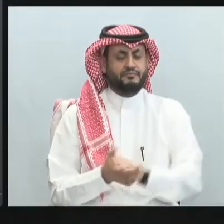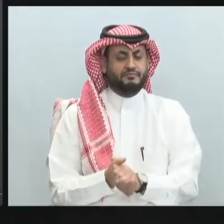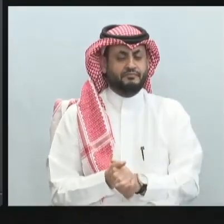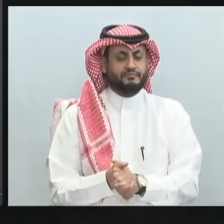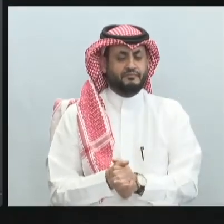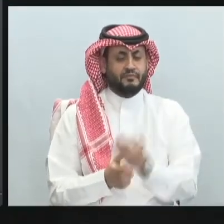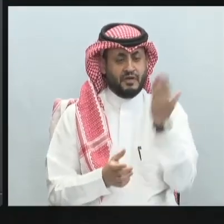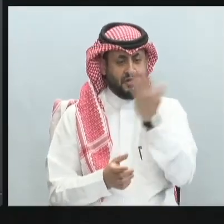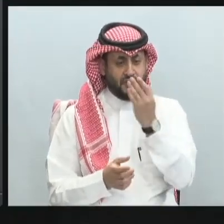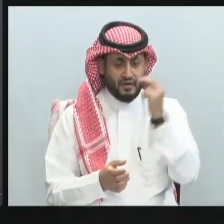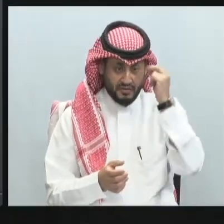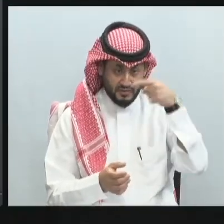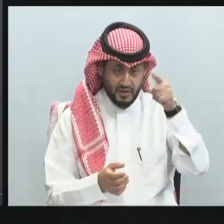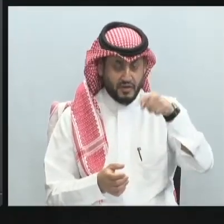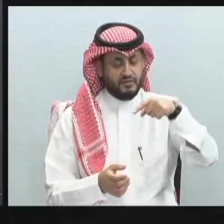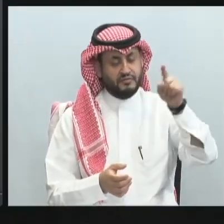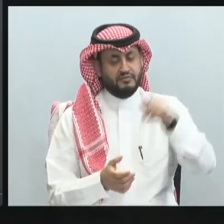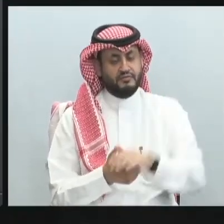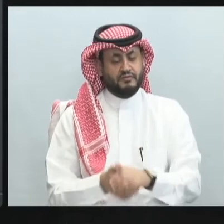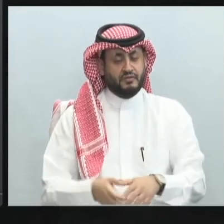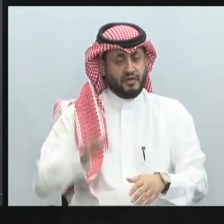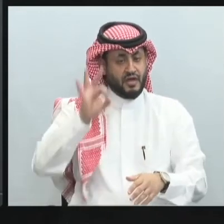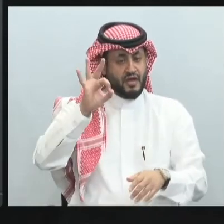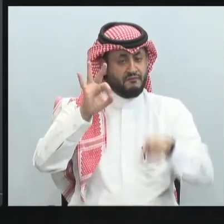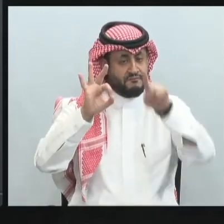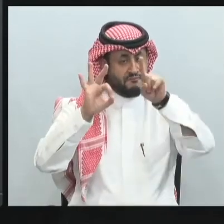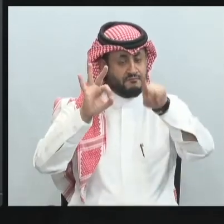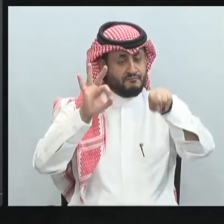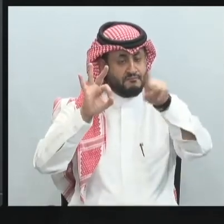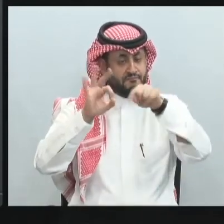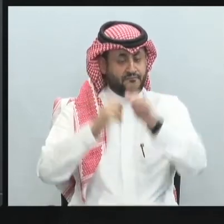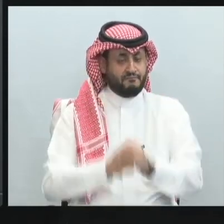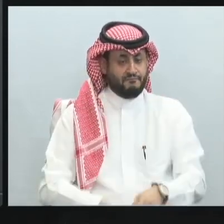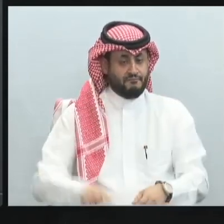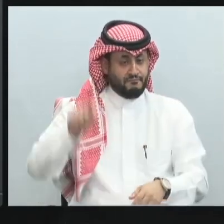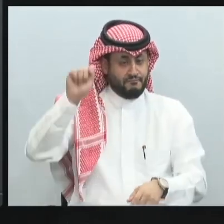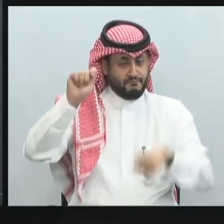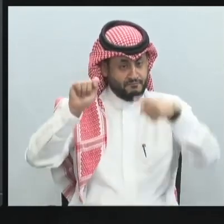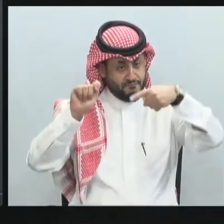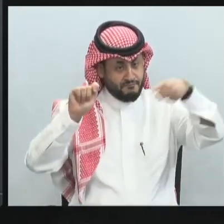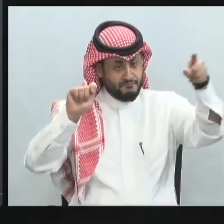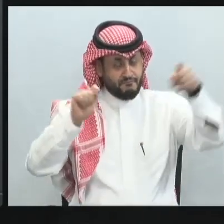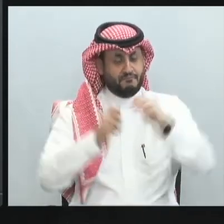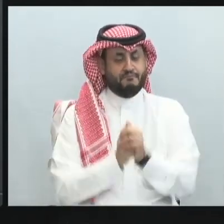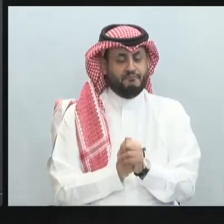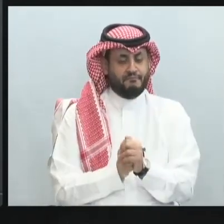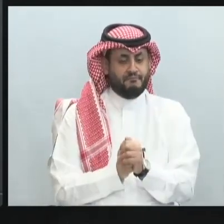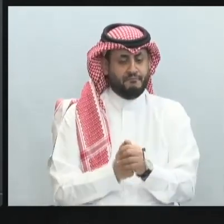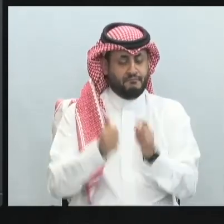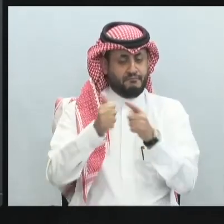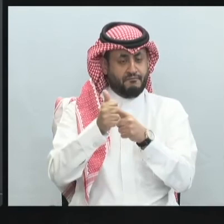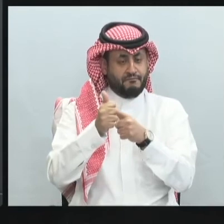say false, that means not correct. Okay, not correct. So, true, false.